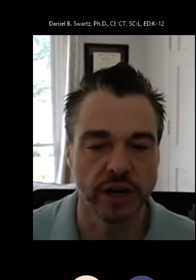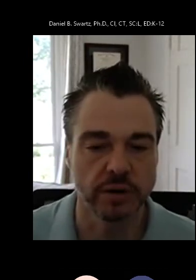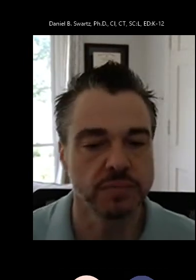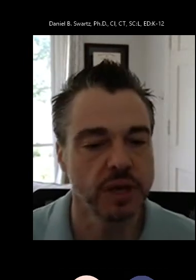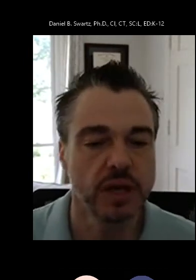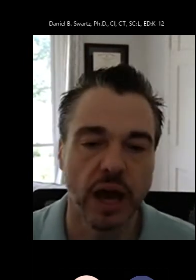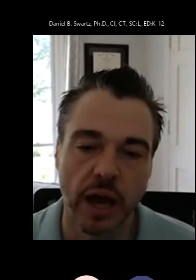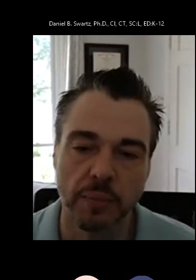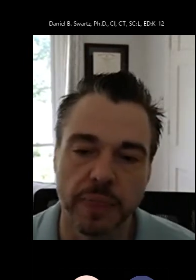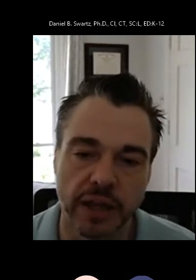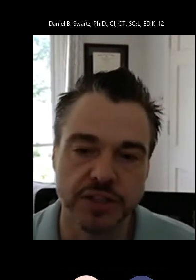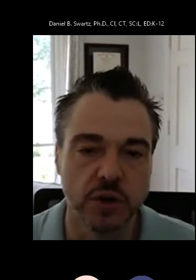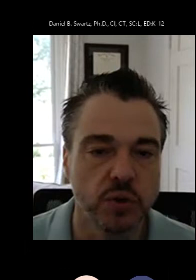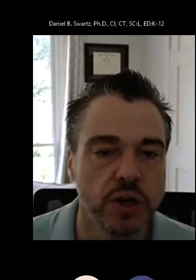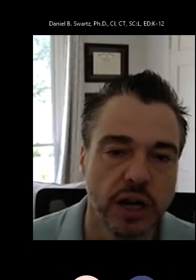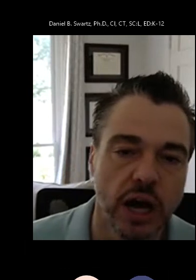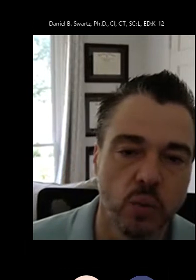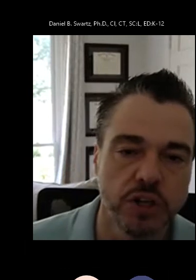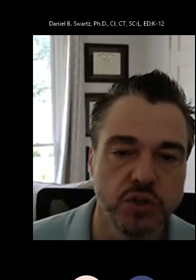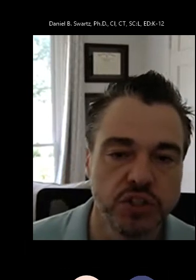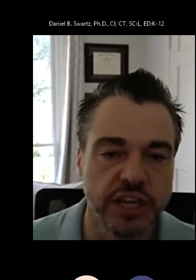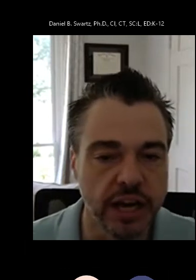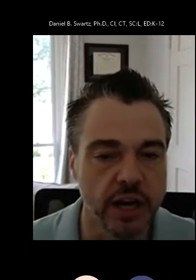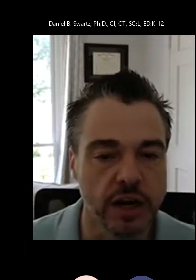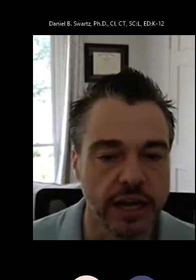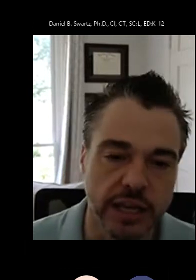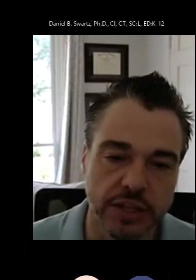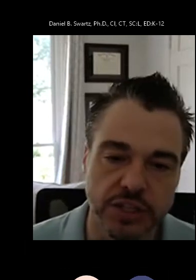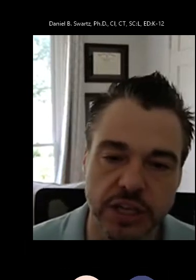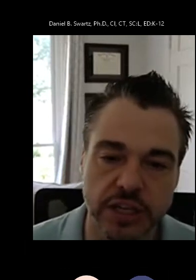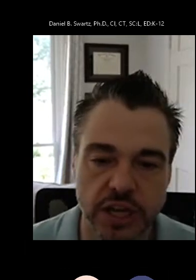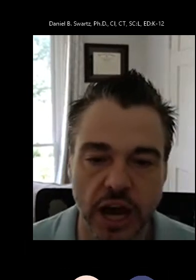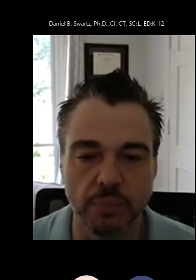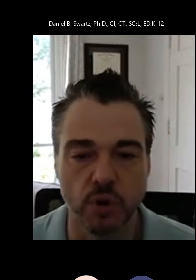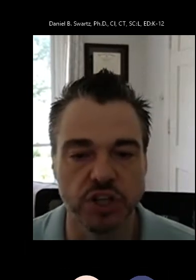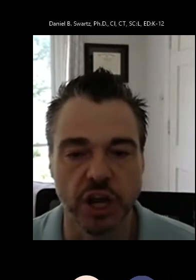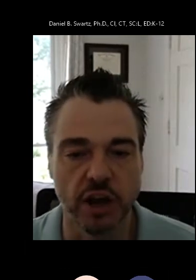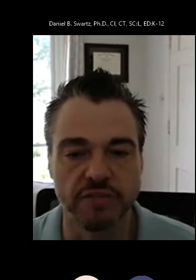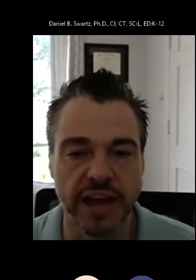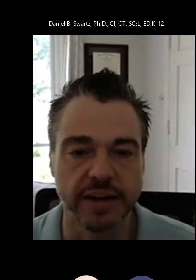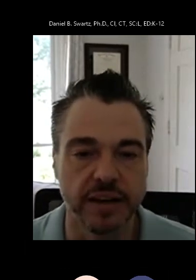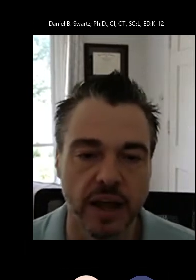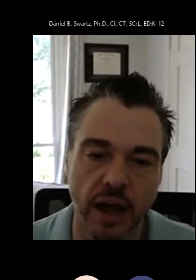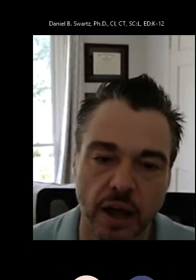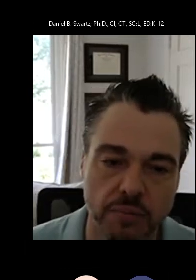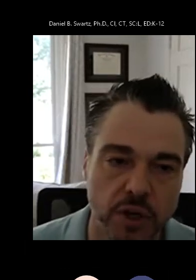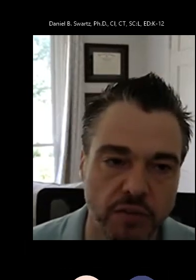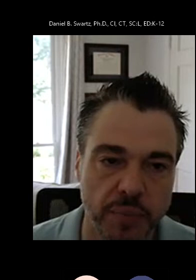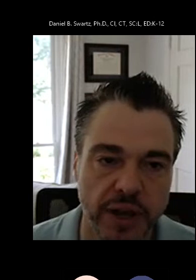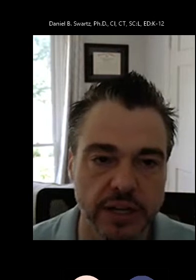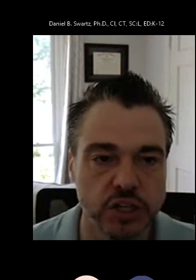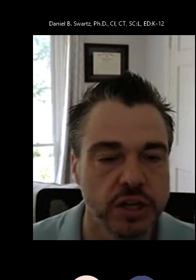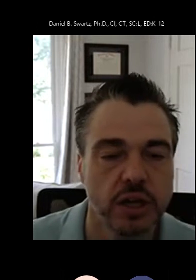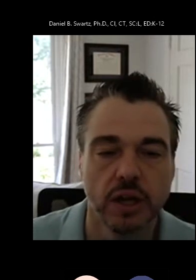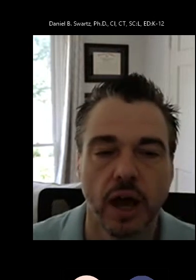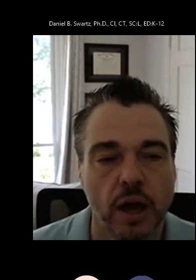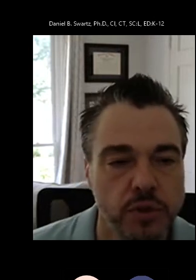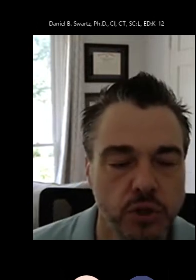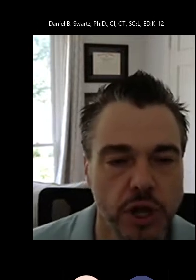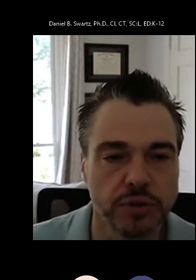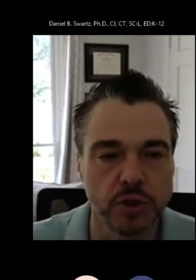and your program. And so what you see here is the top portion of that cover